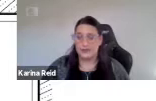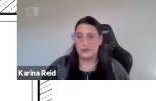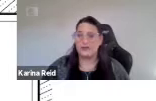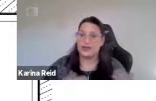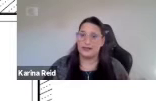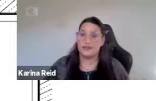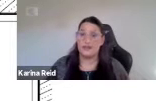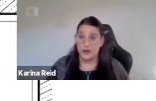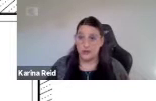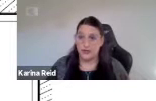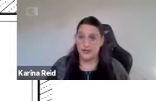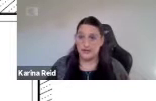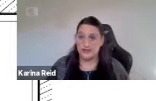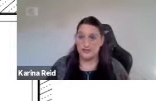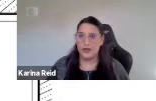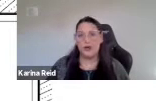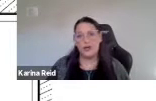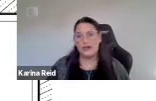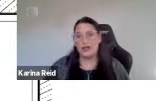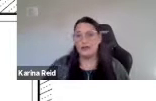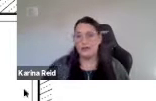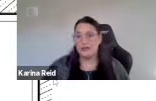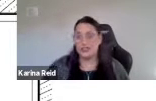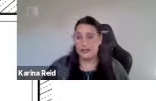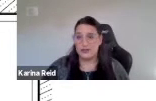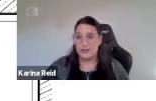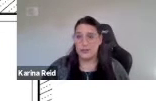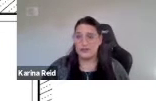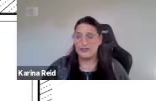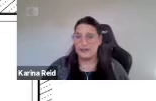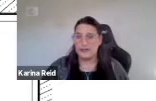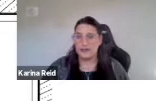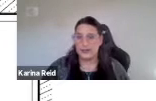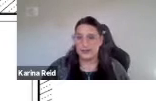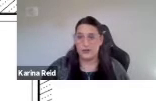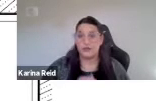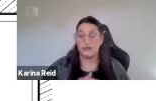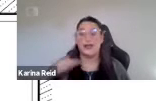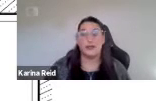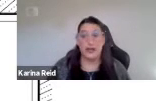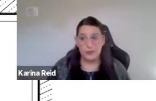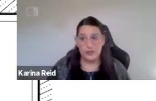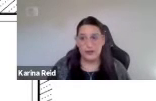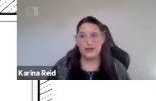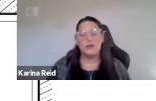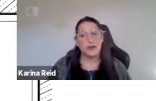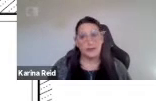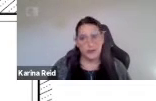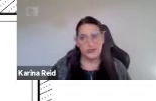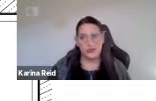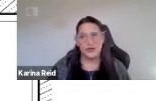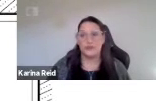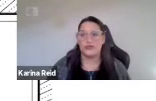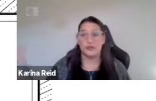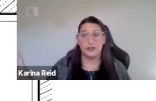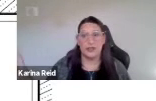standardized test scores. That is due to COVID at this time. We have not officially changed our policy on standardized test scores beyond that point, but if we